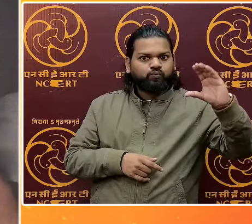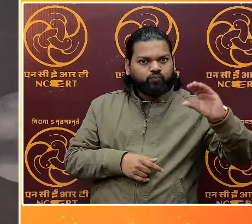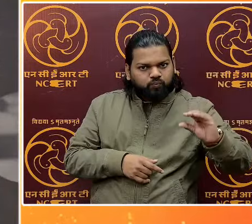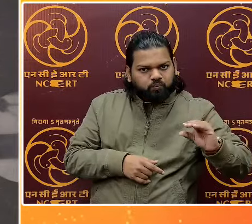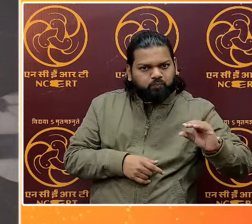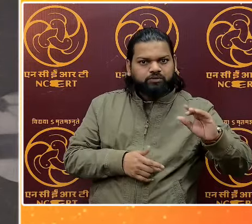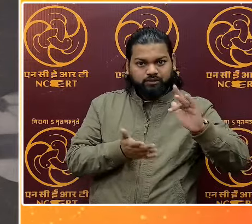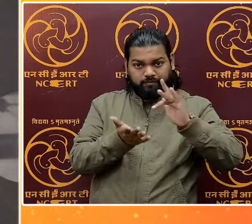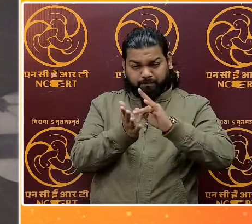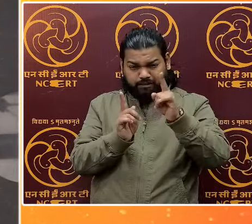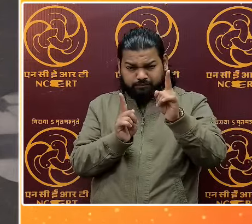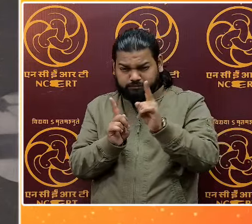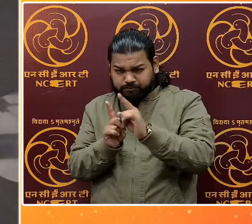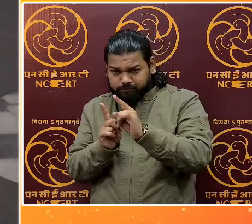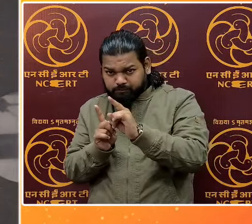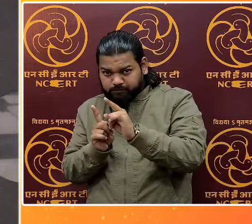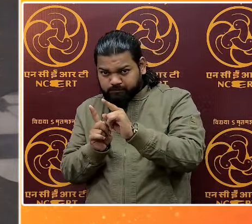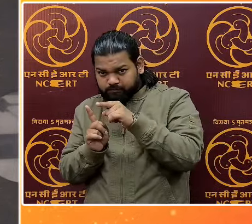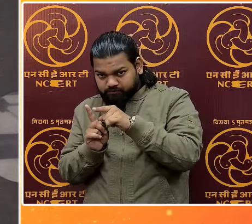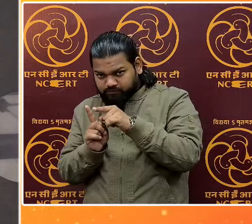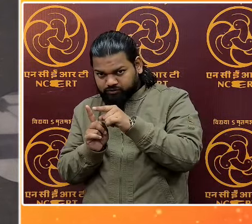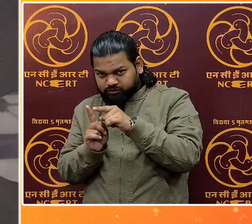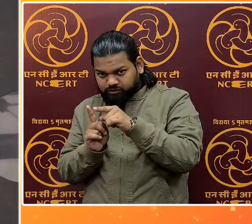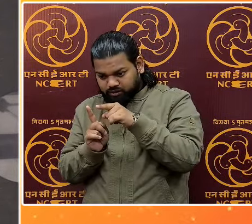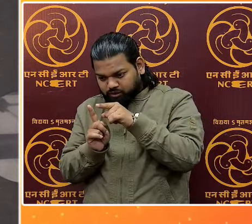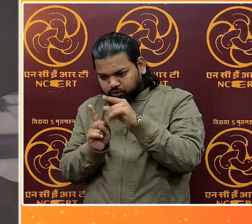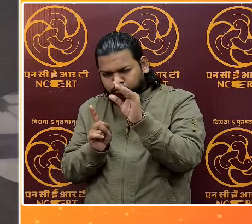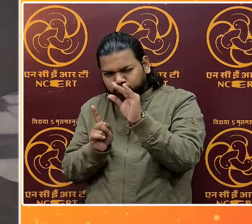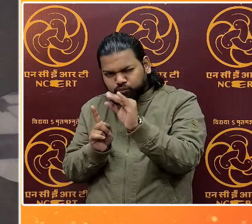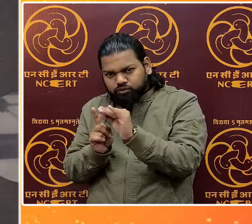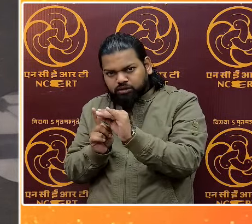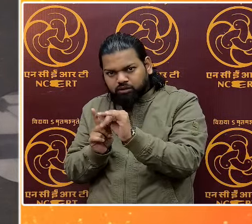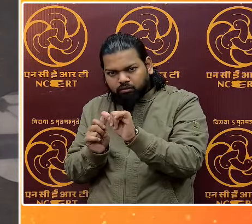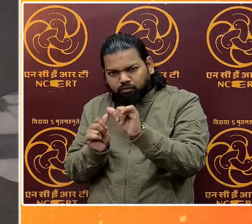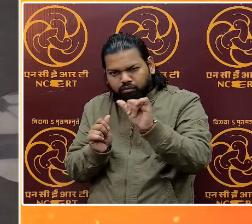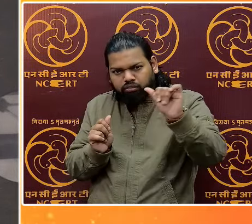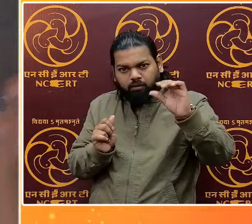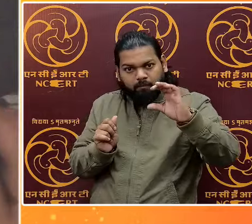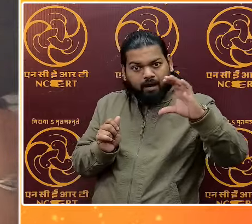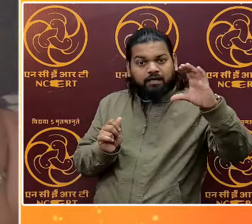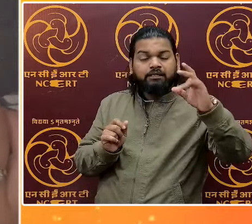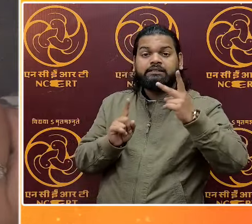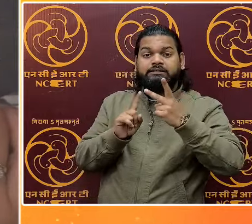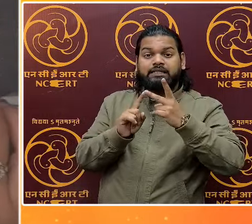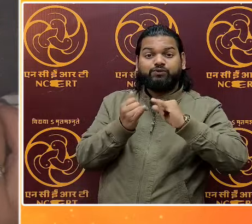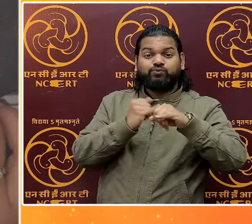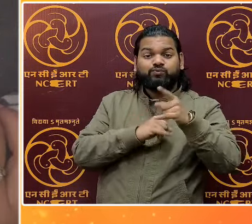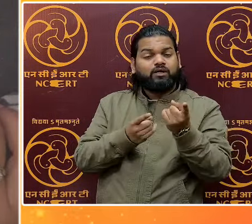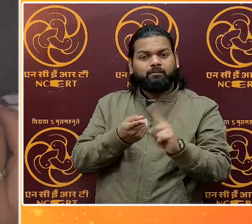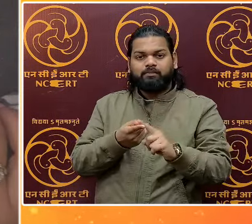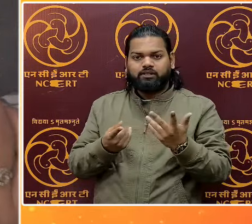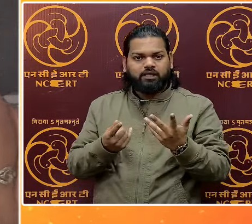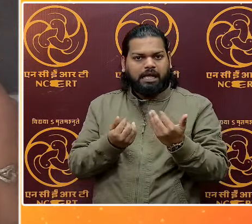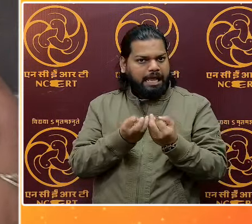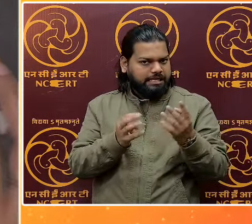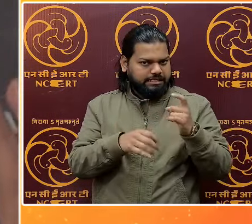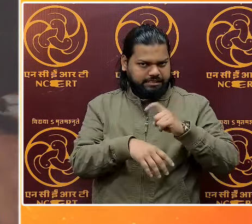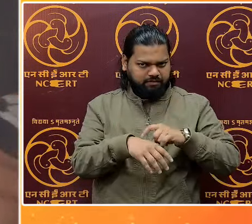Okay. Second case, if we see for this, now in second case what happens? When